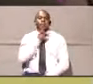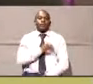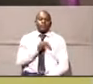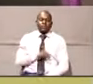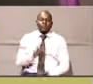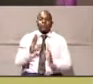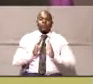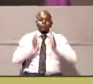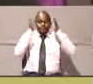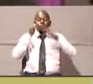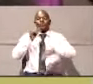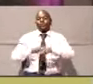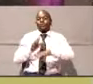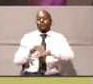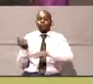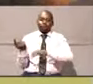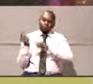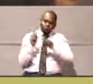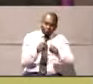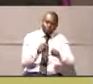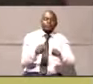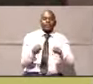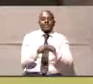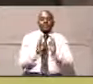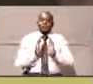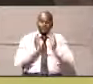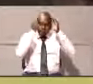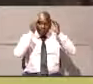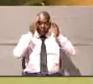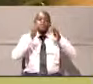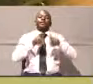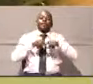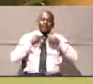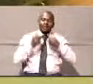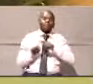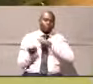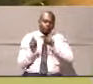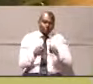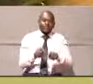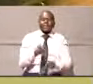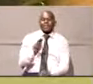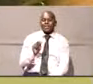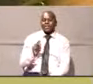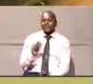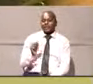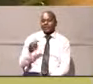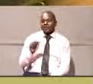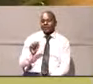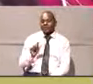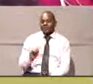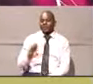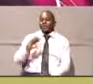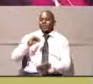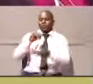Archbishop calls me up, and the bishops and the clergy. Beatrice Ntagali, wife to the